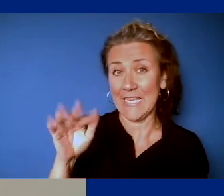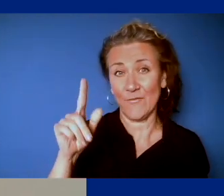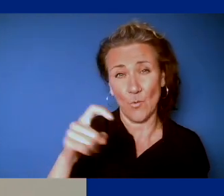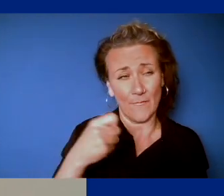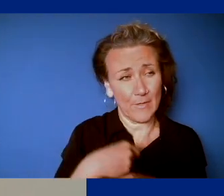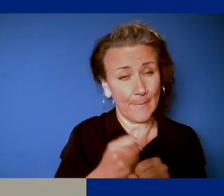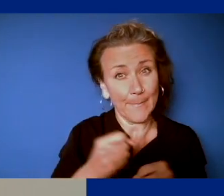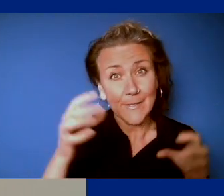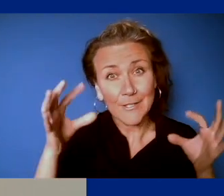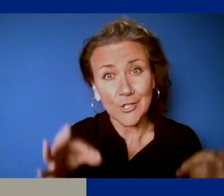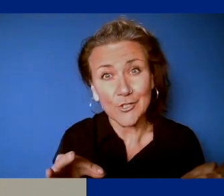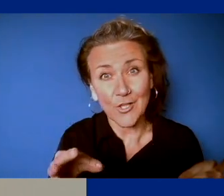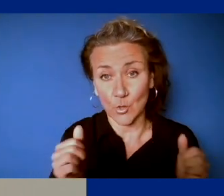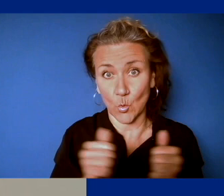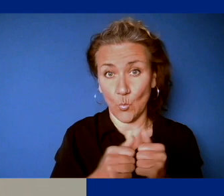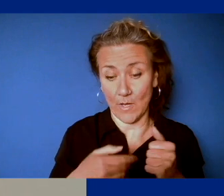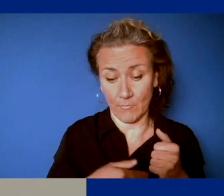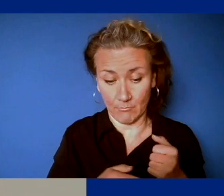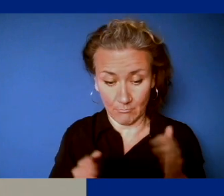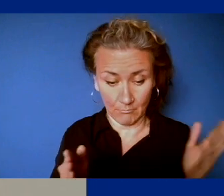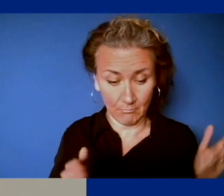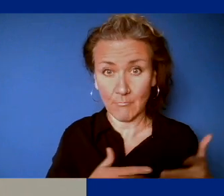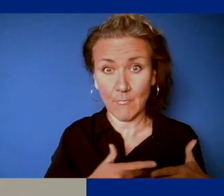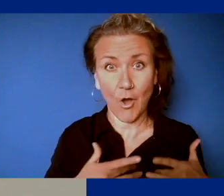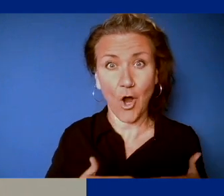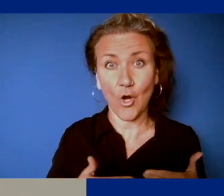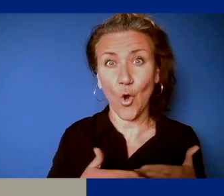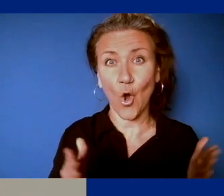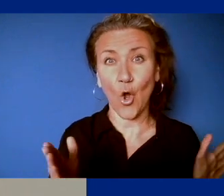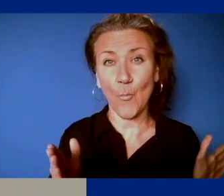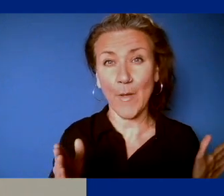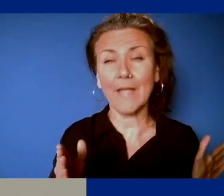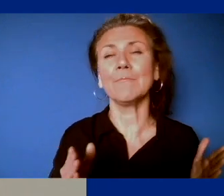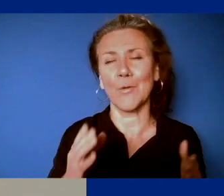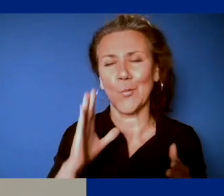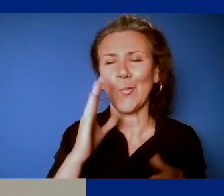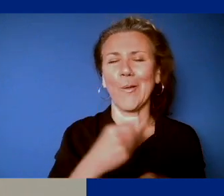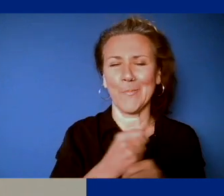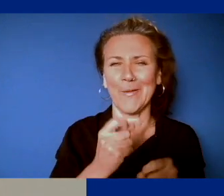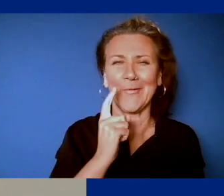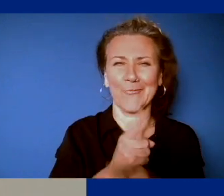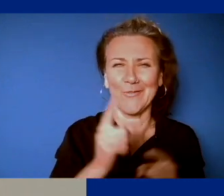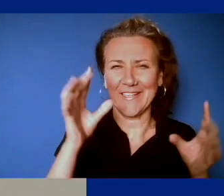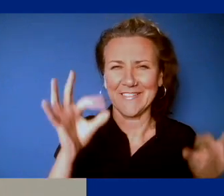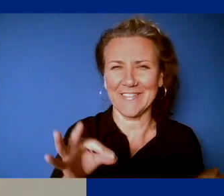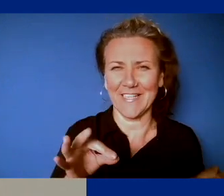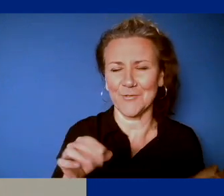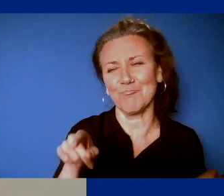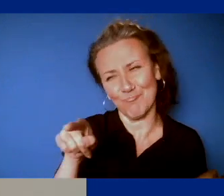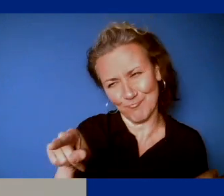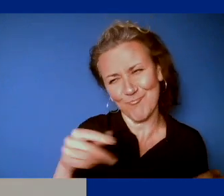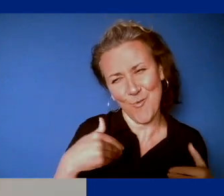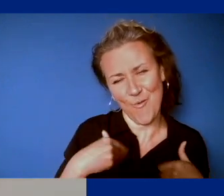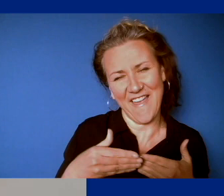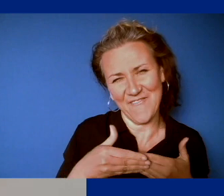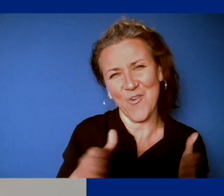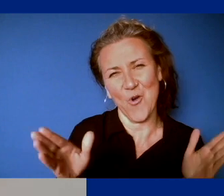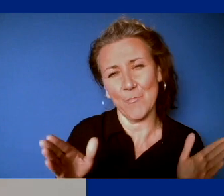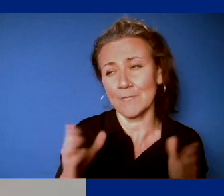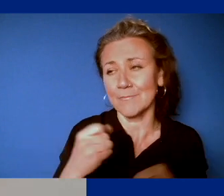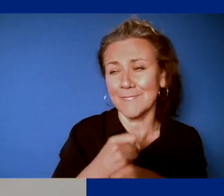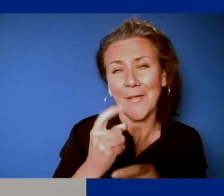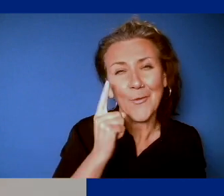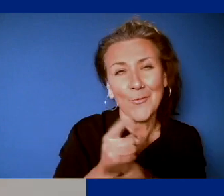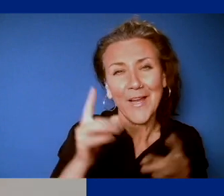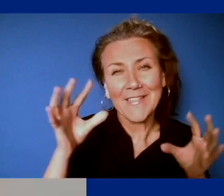to make a decision, if you do it with an open heart, you'll always make the right decision. And Sheri, you have such an open heart. Thank you for opening